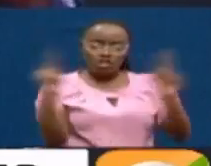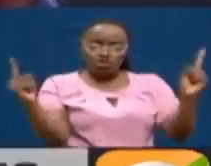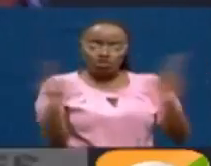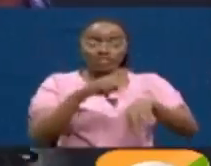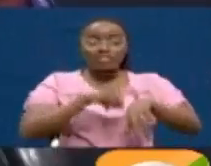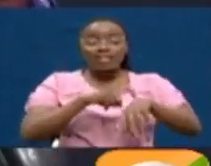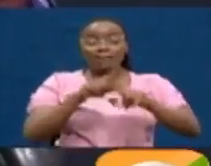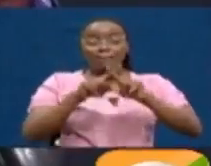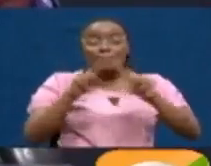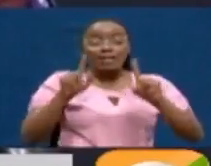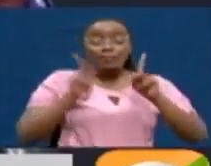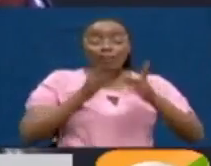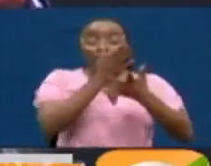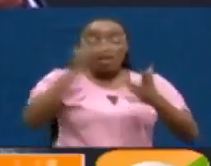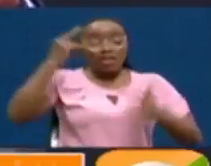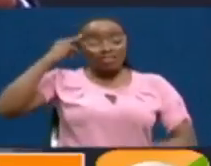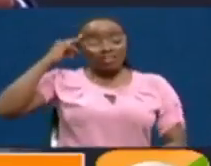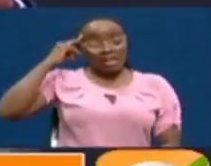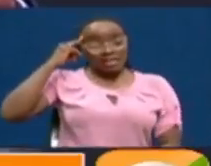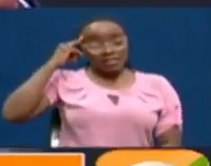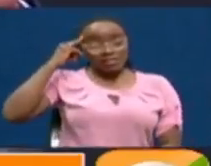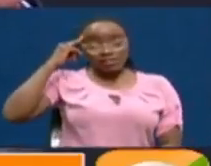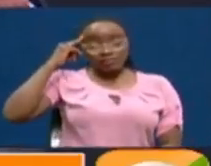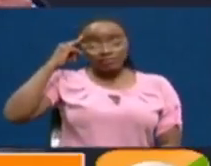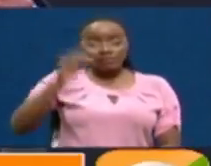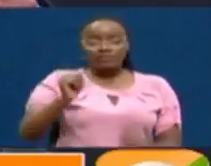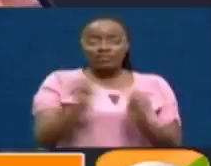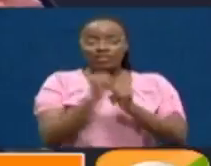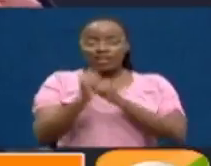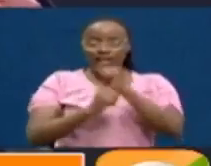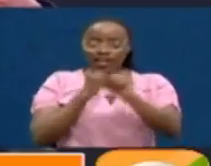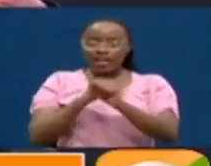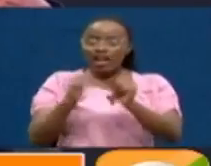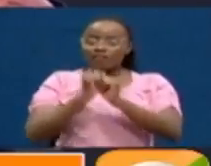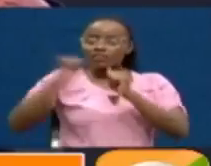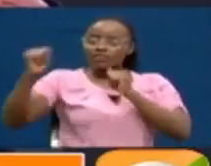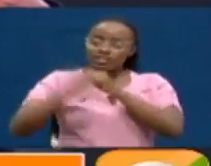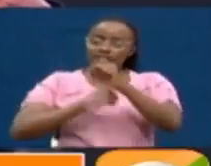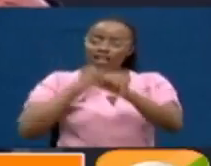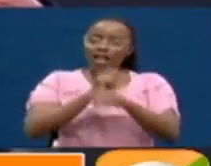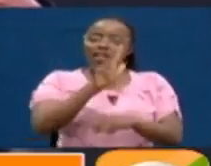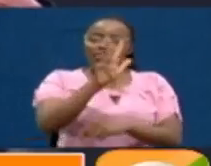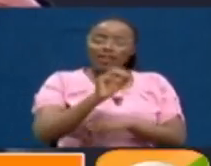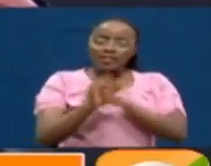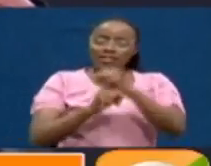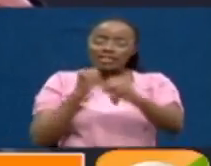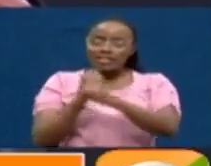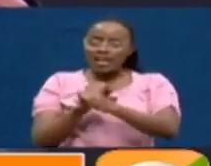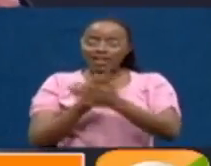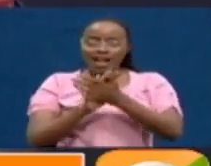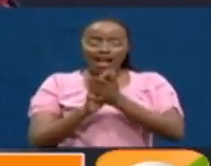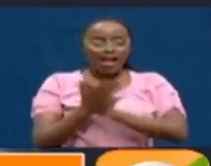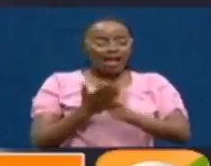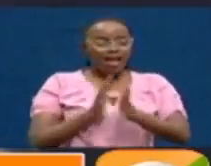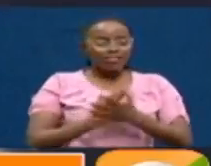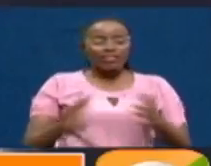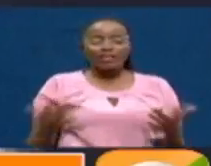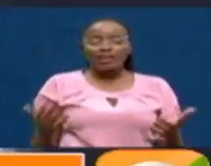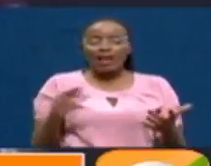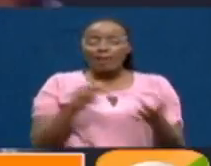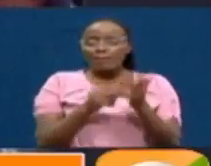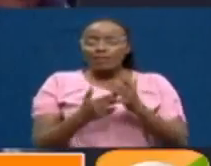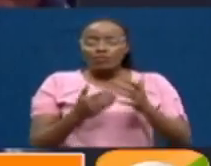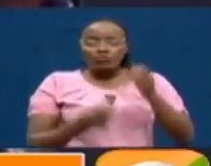we don't have people who are thinking into the 10 year, 15, 20 year, 30 year kind of thing. Yeah. So we never put